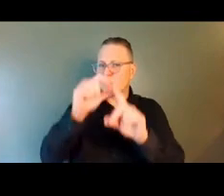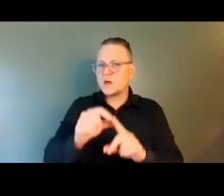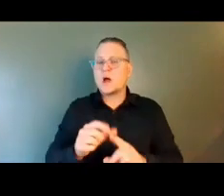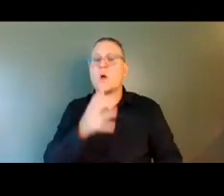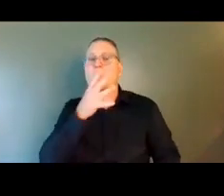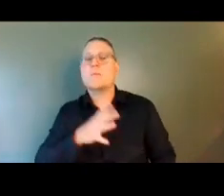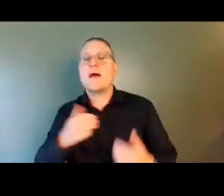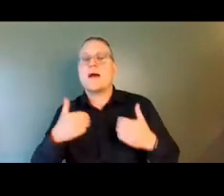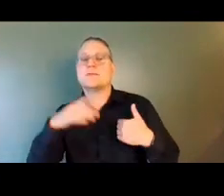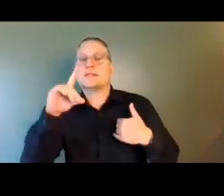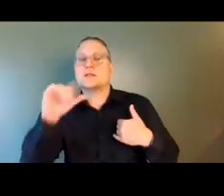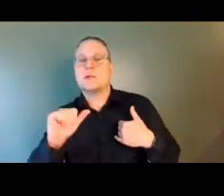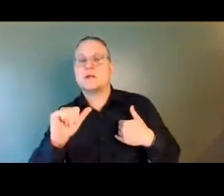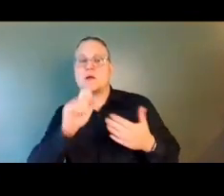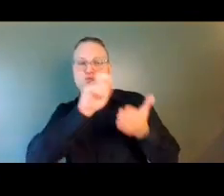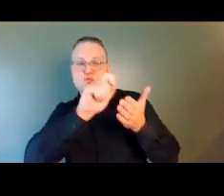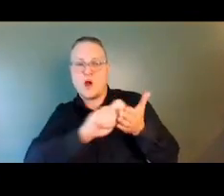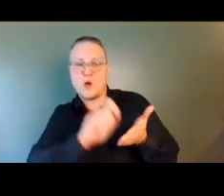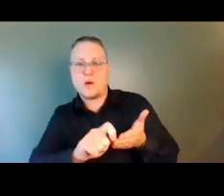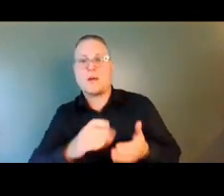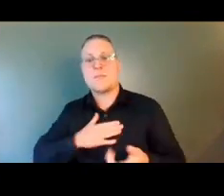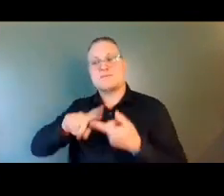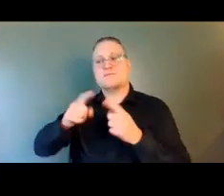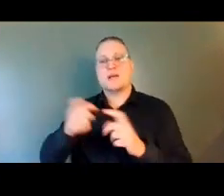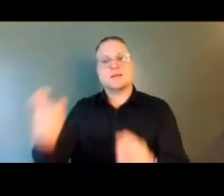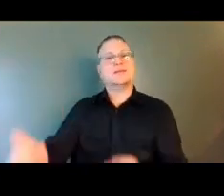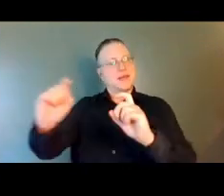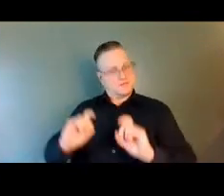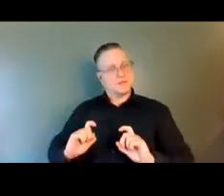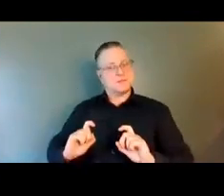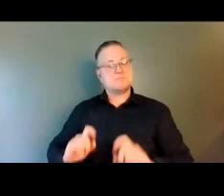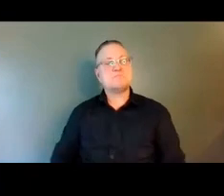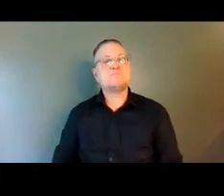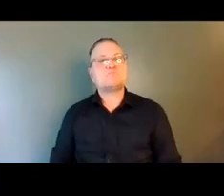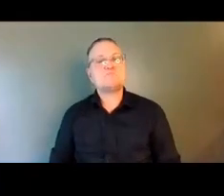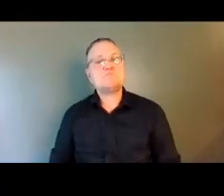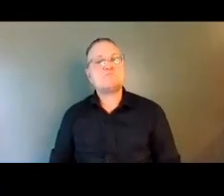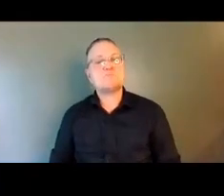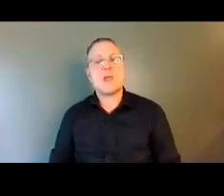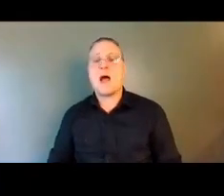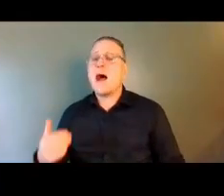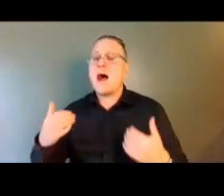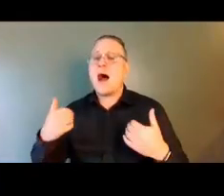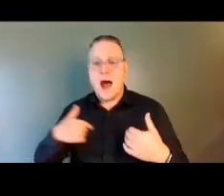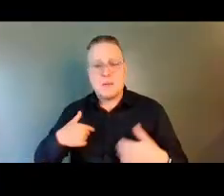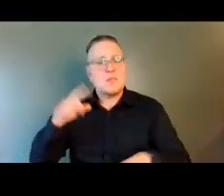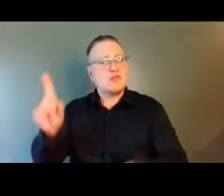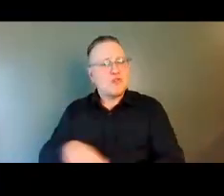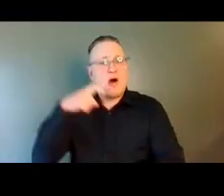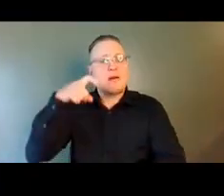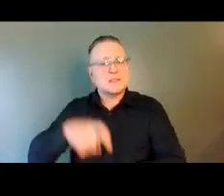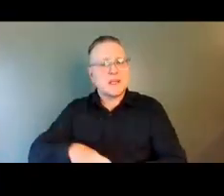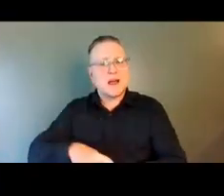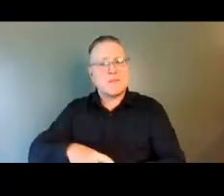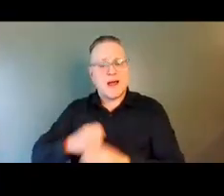of mine gave to me as a gift. So I have been a long-time disability activist. I use a